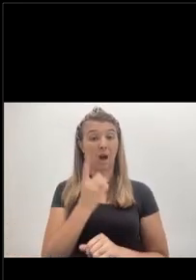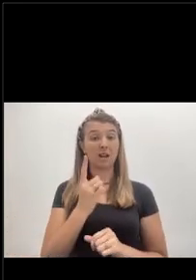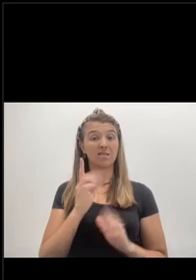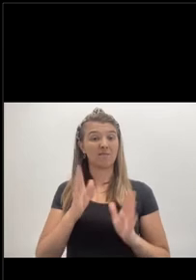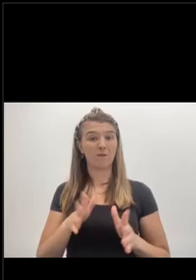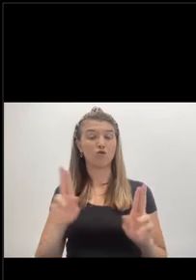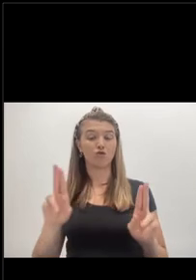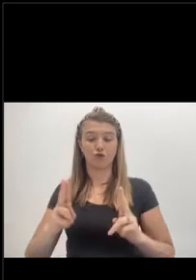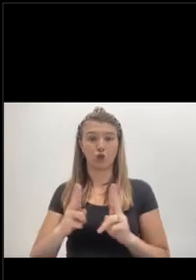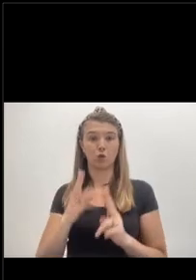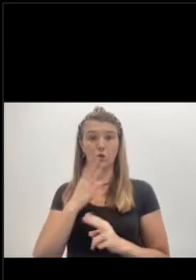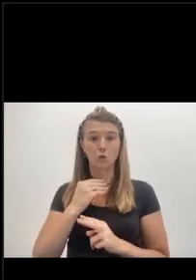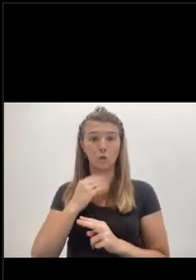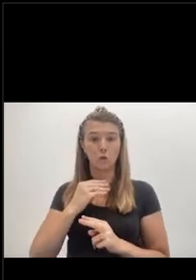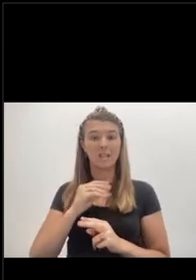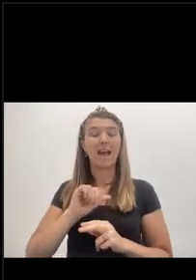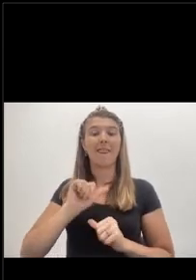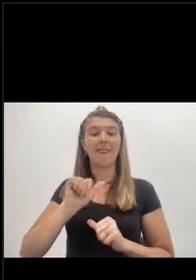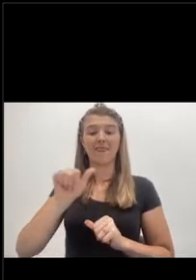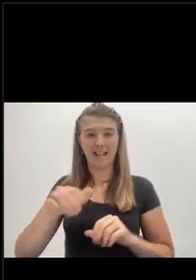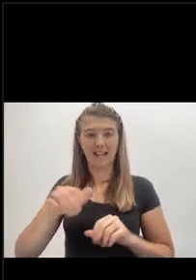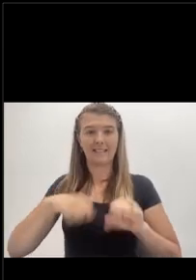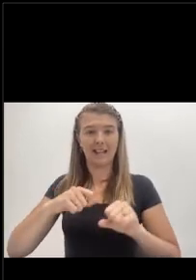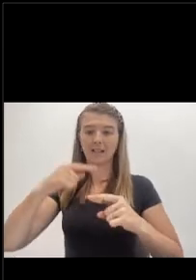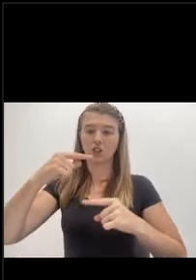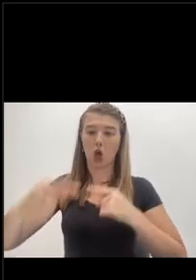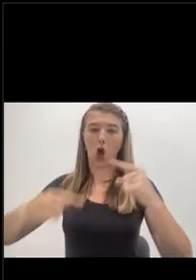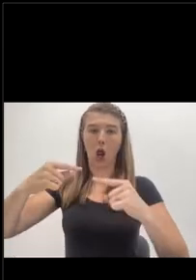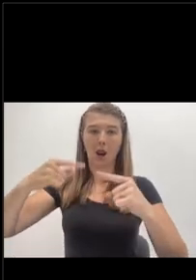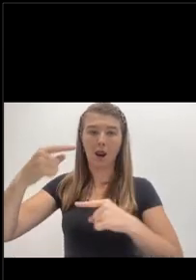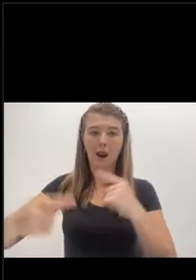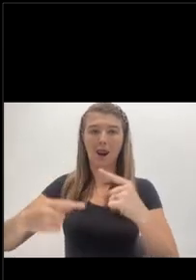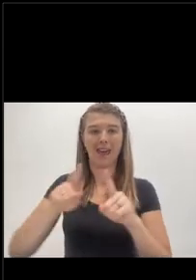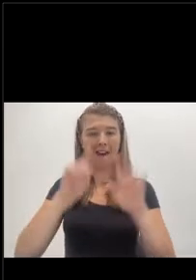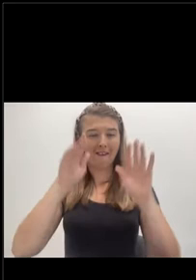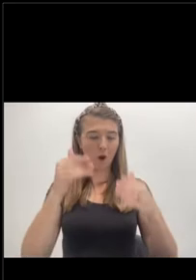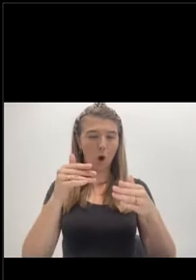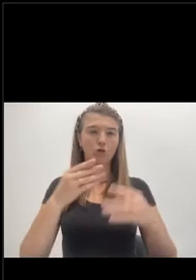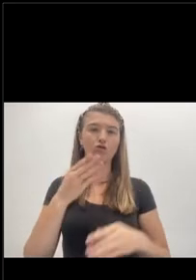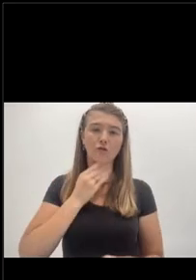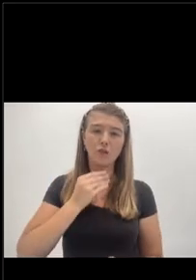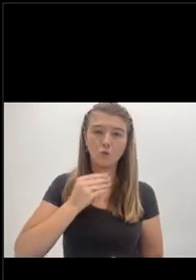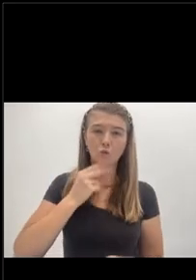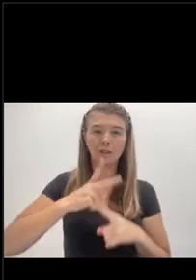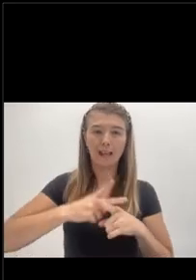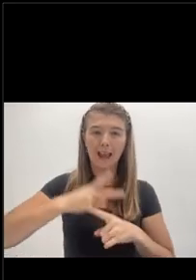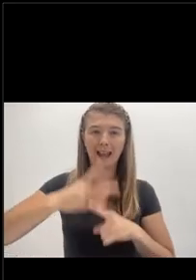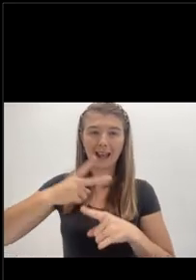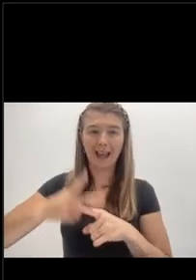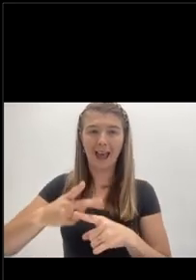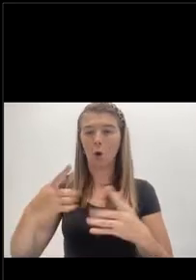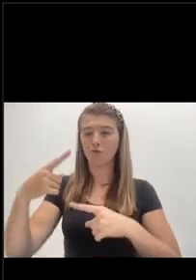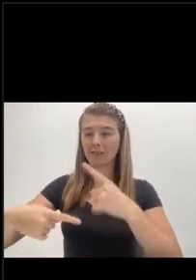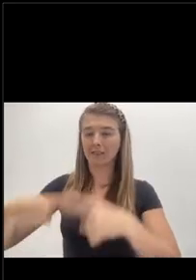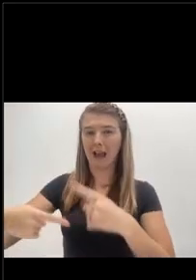towards a circular system with a focus on reuse and recycling of products. This both acts to reduce the pollution and also avoids the